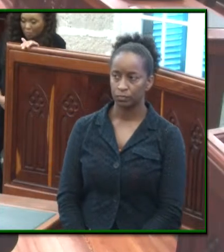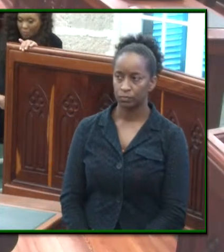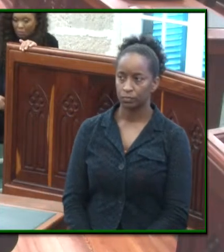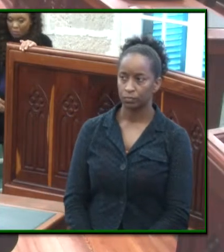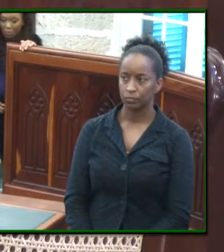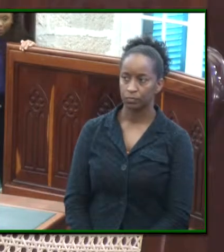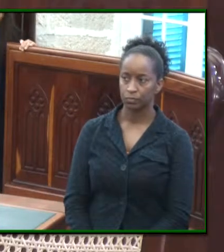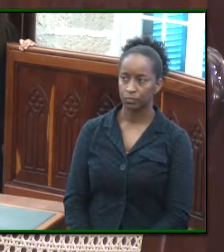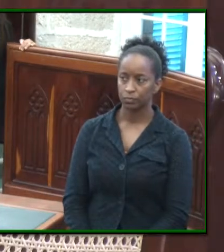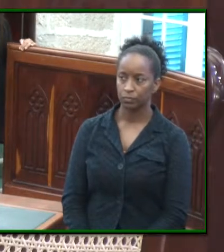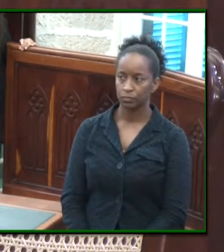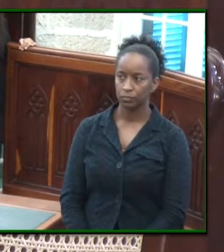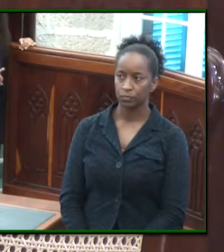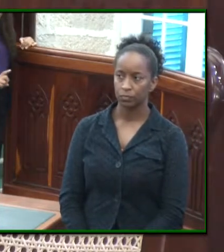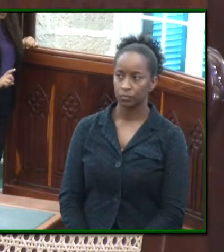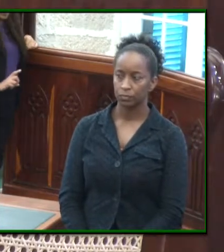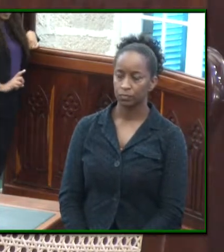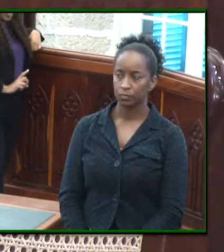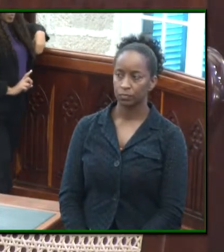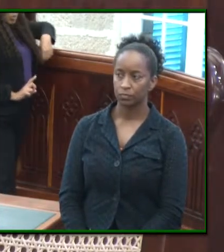sometime yesterday,